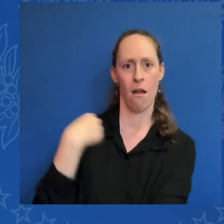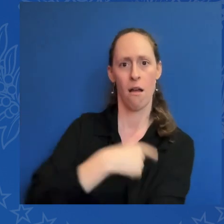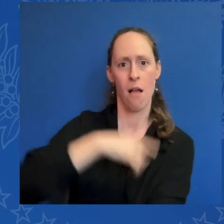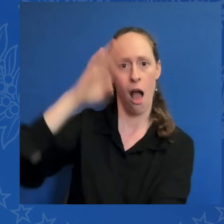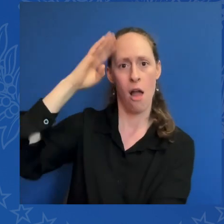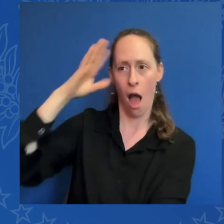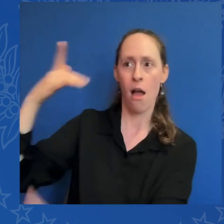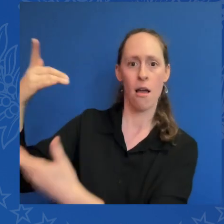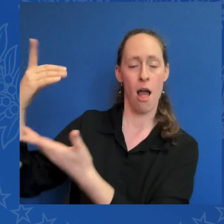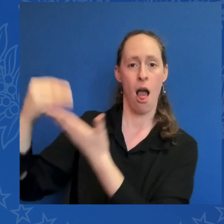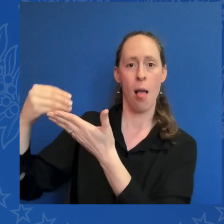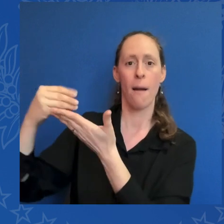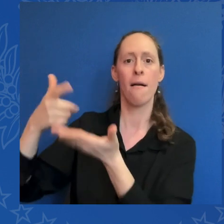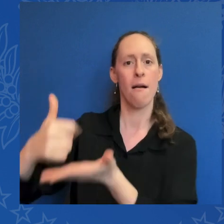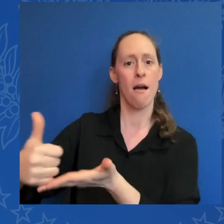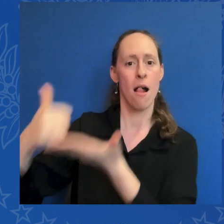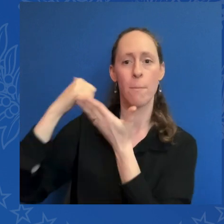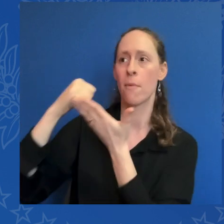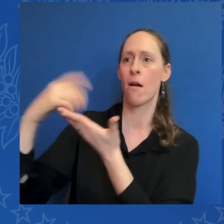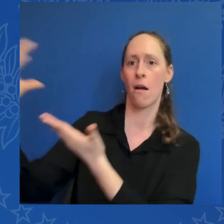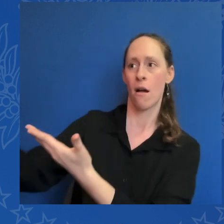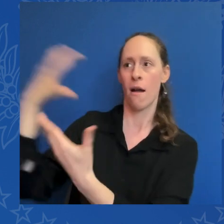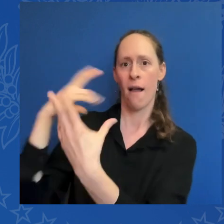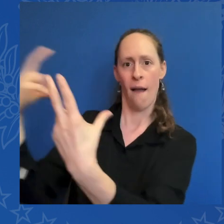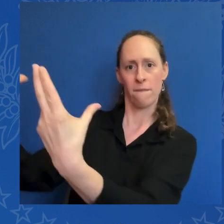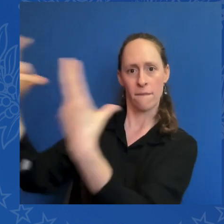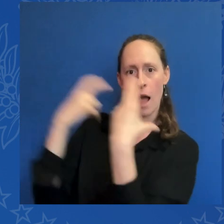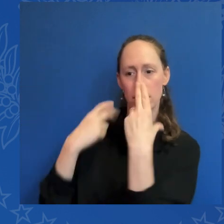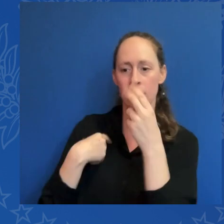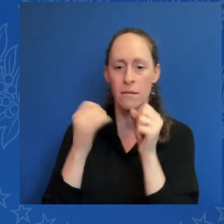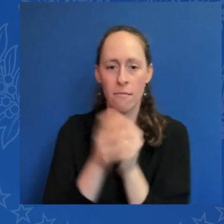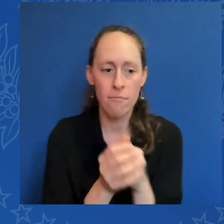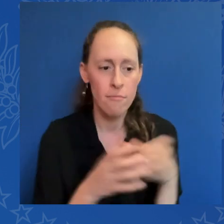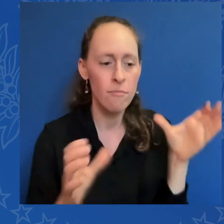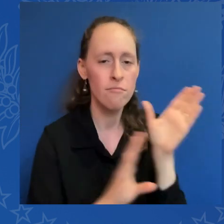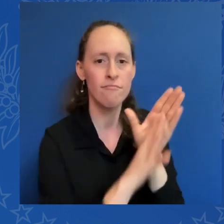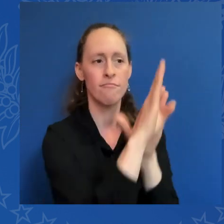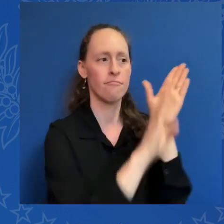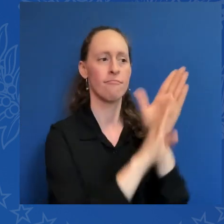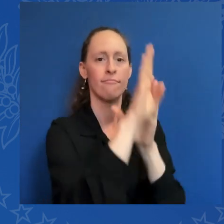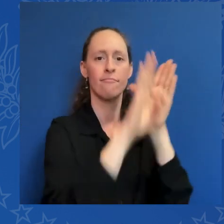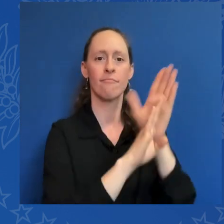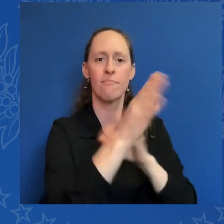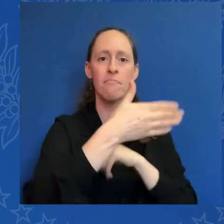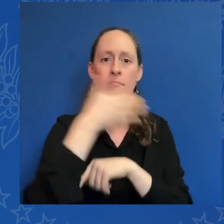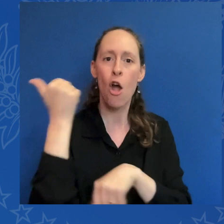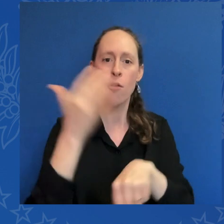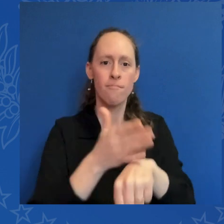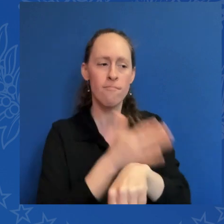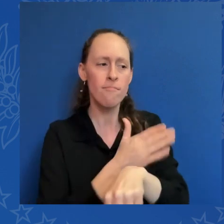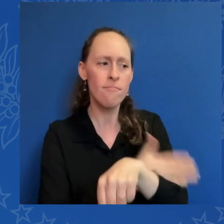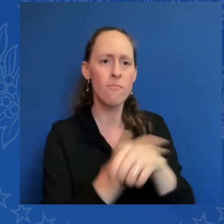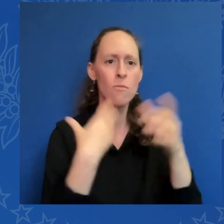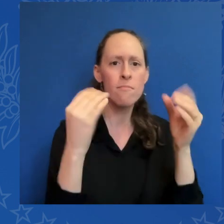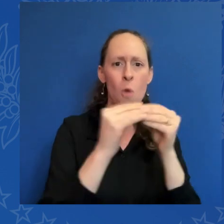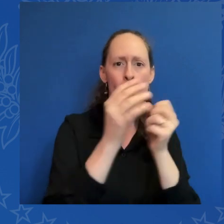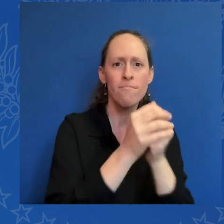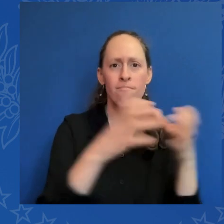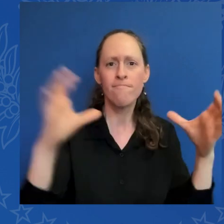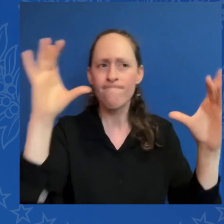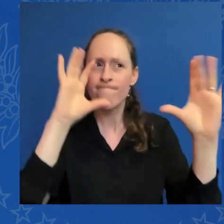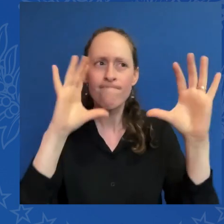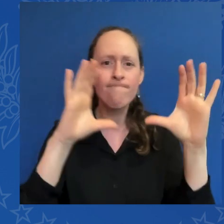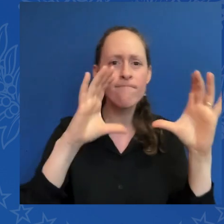Good Friday Agreement to sustain a dynamic and prosperous peace, the United States will remain a central